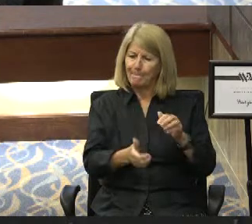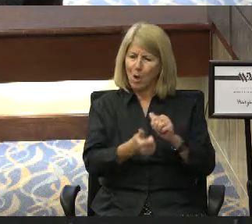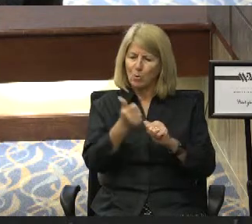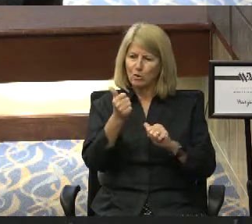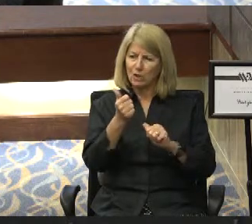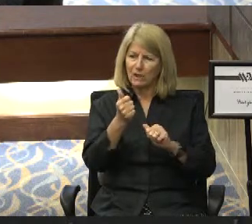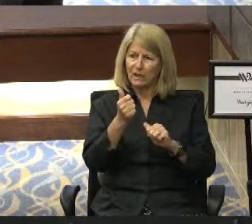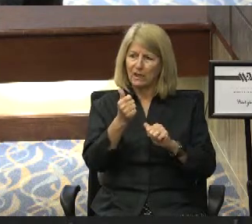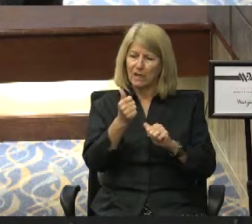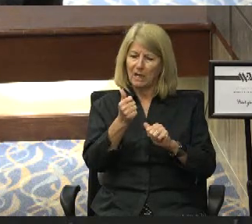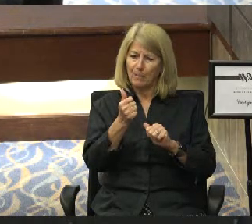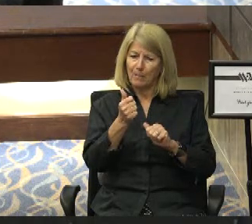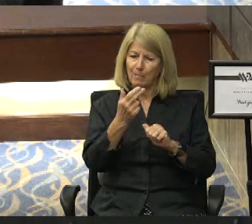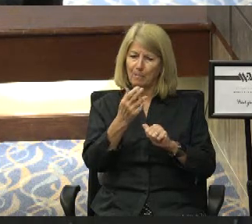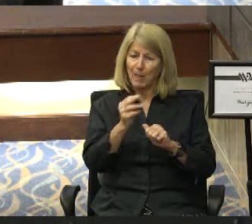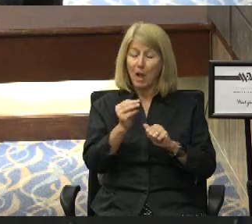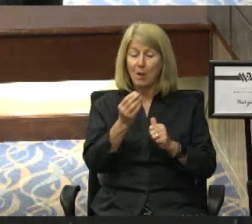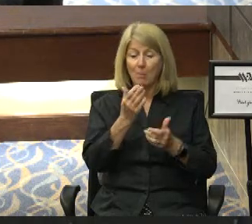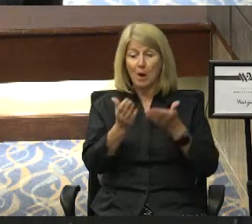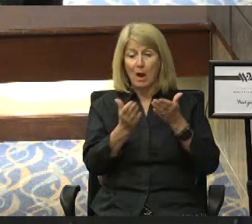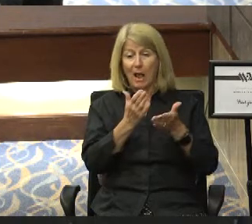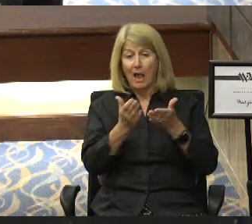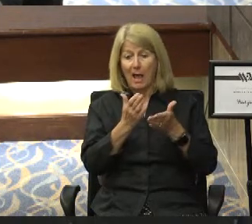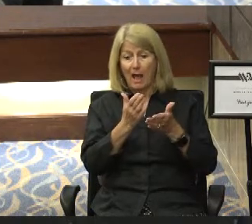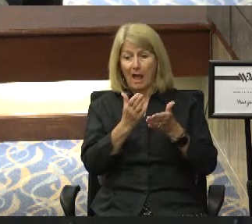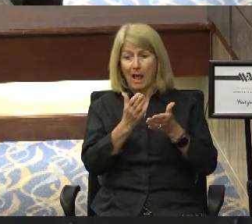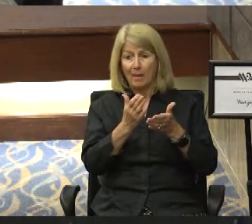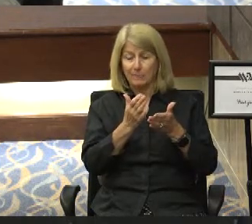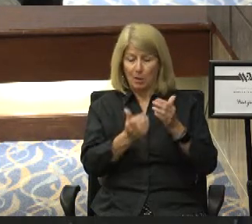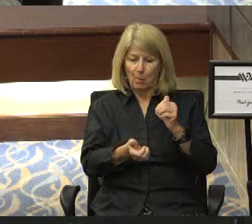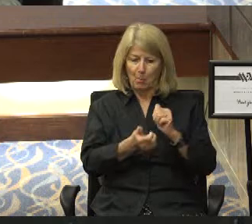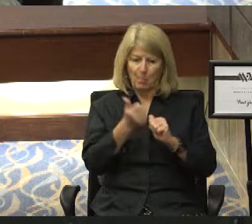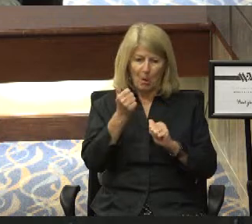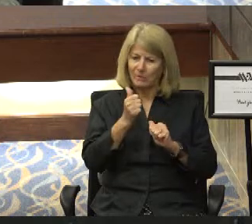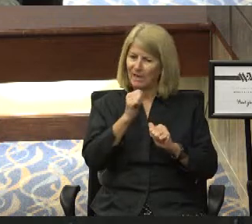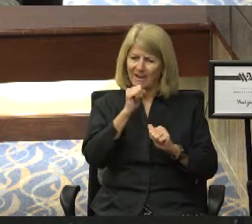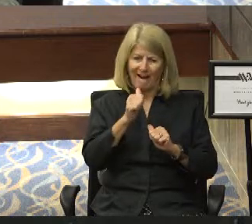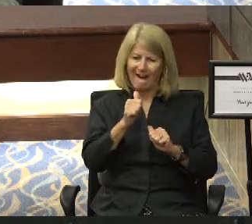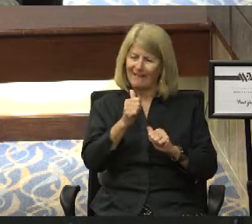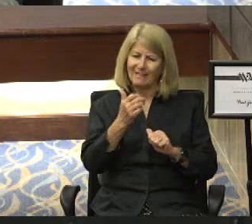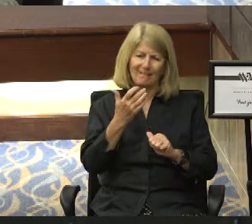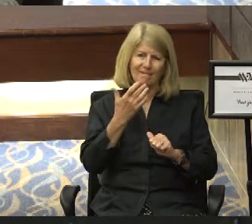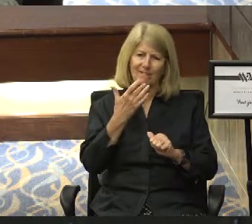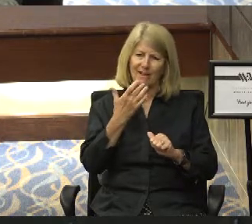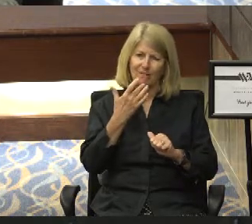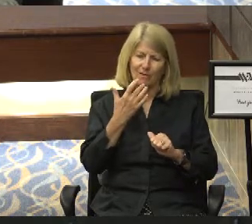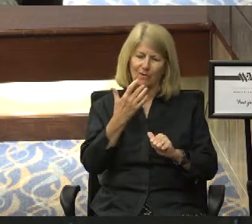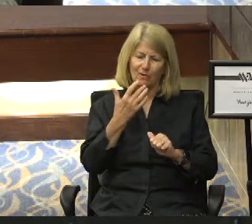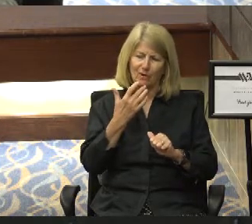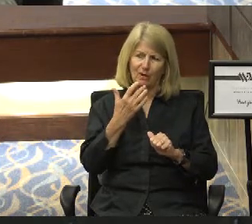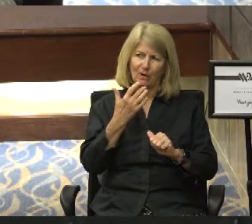predominantly, perhaps close to unanimously, not in favor of the matter